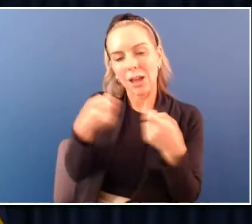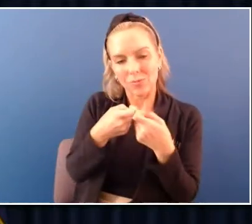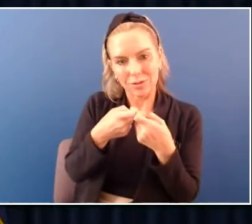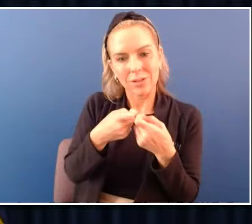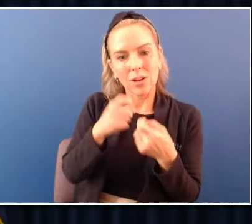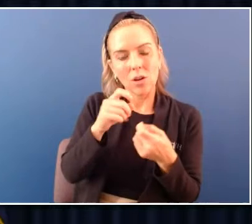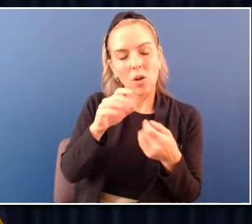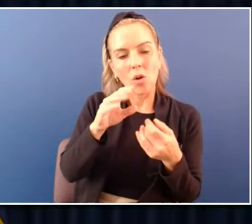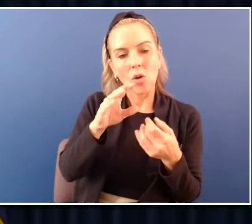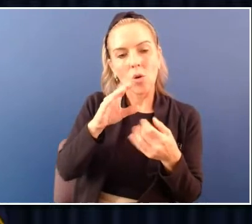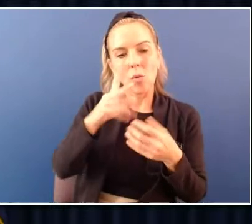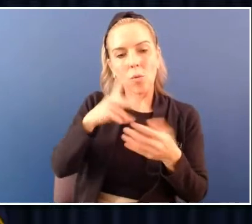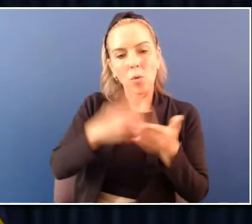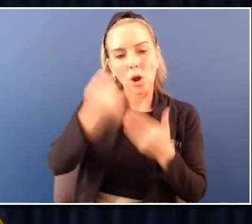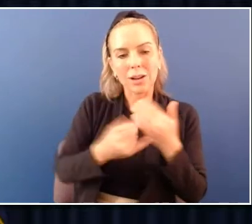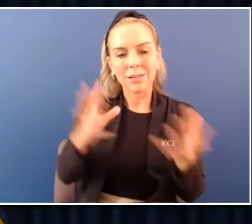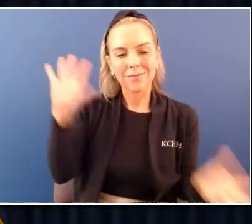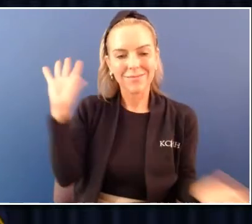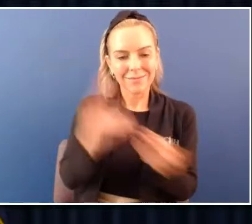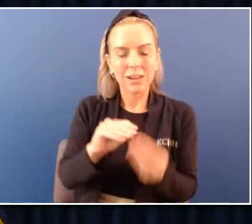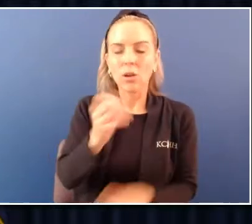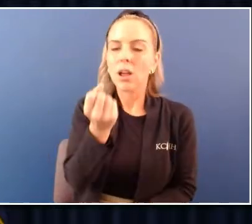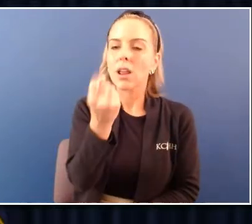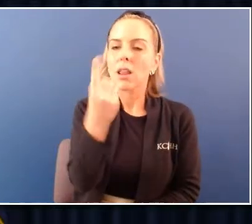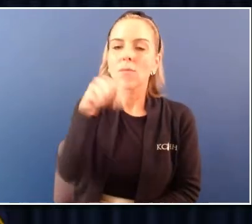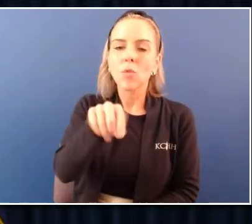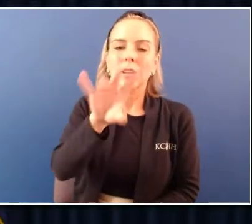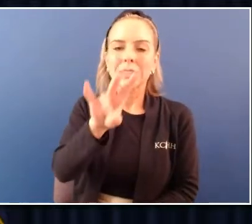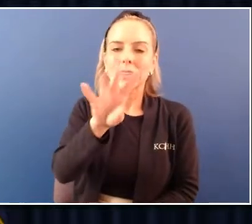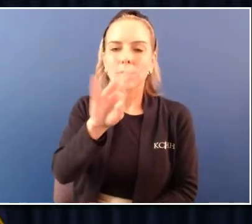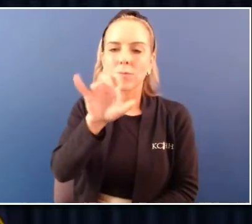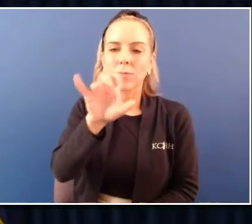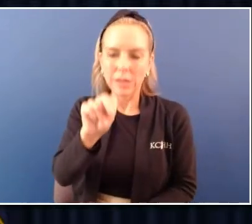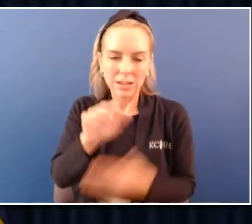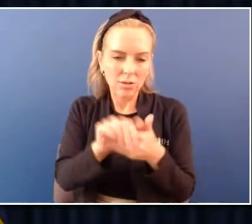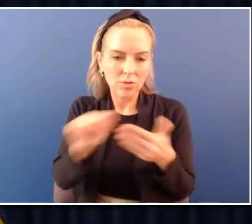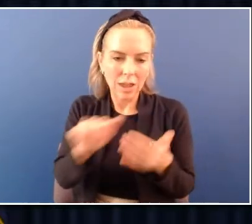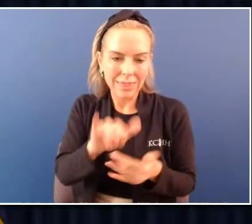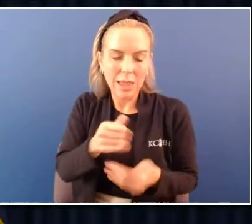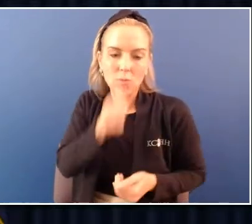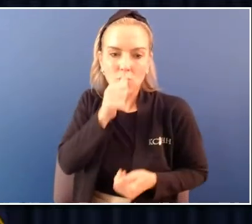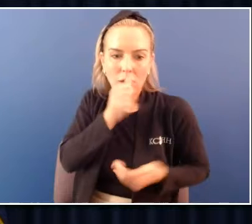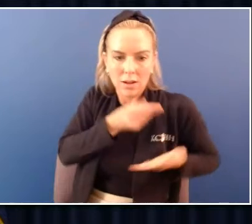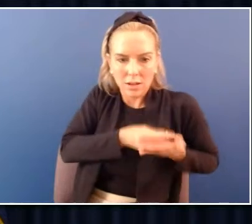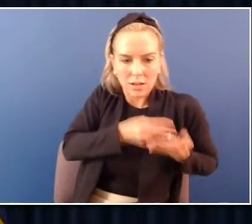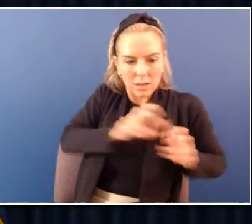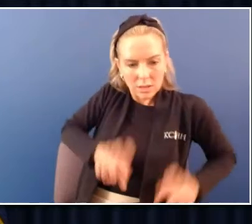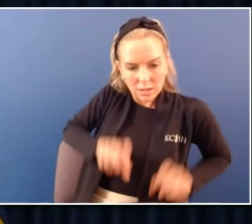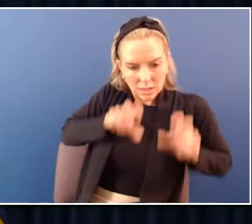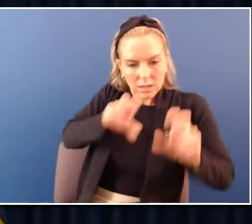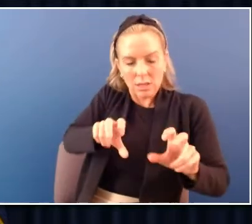whopping $11.7 billion of new private sector investment and are expected to create